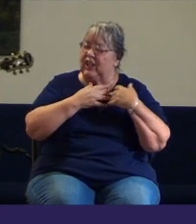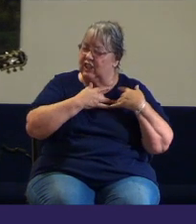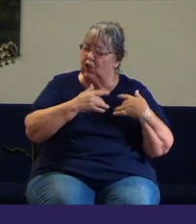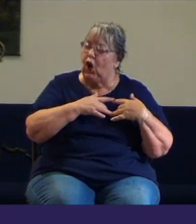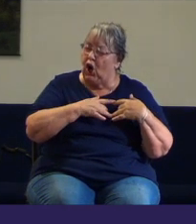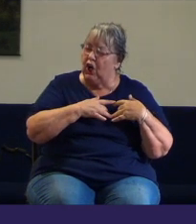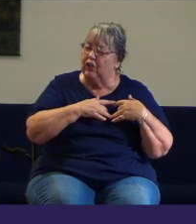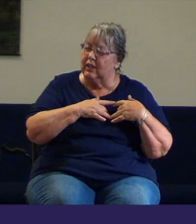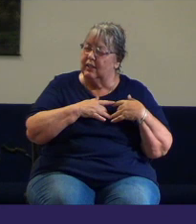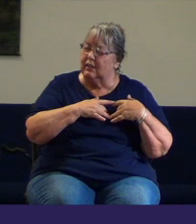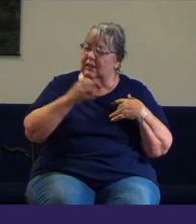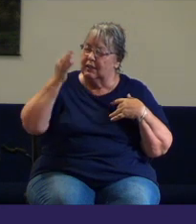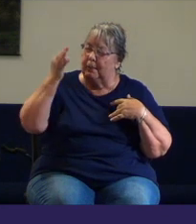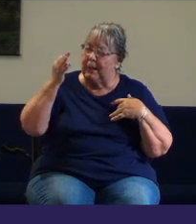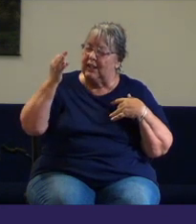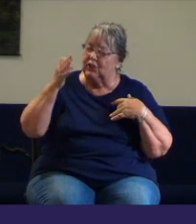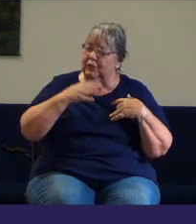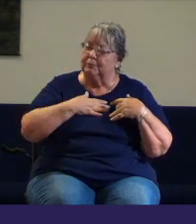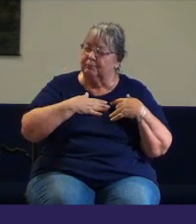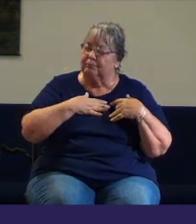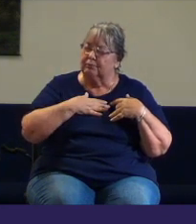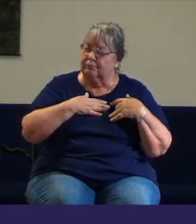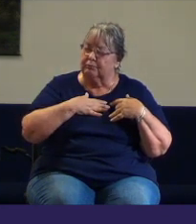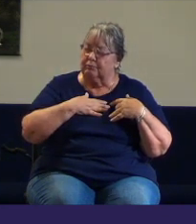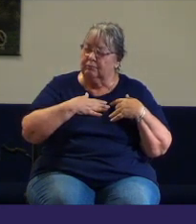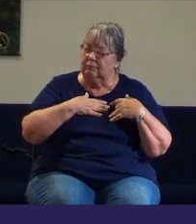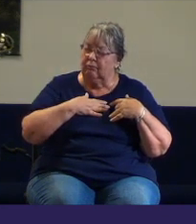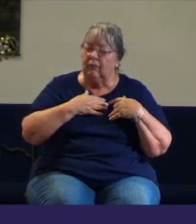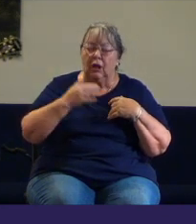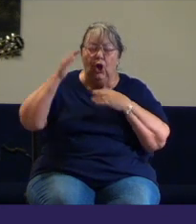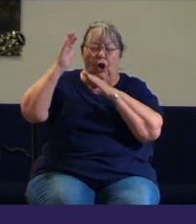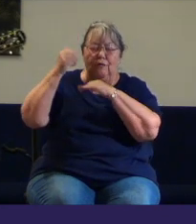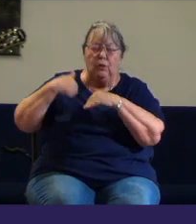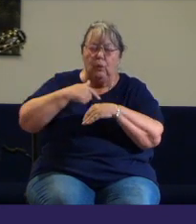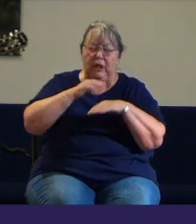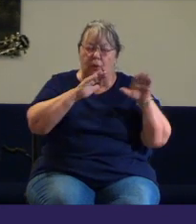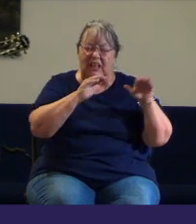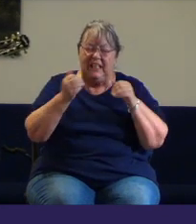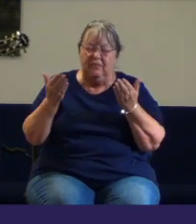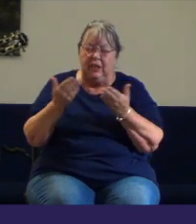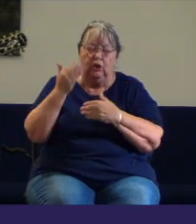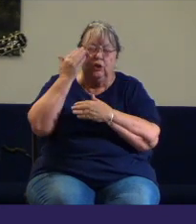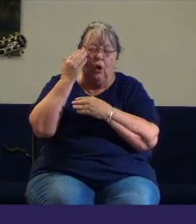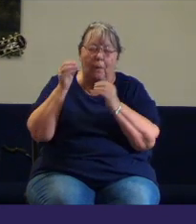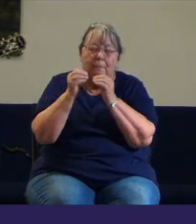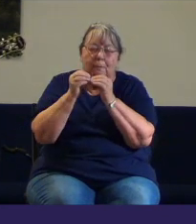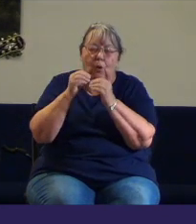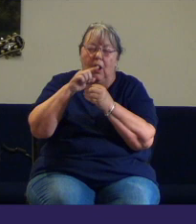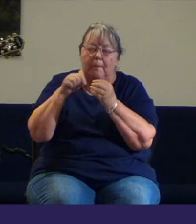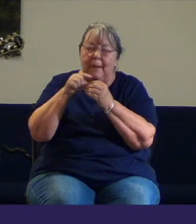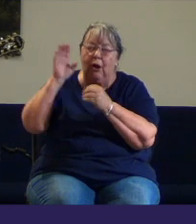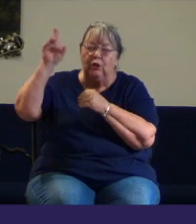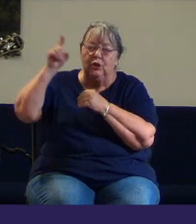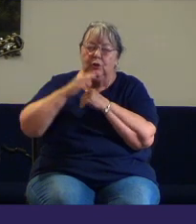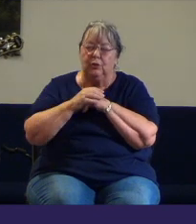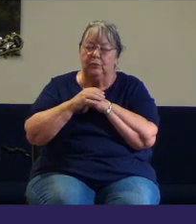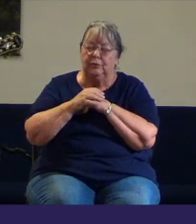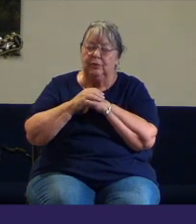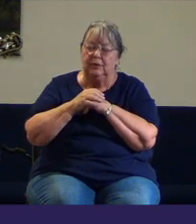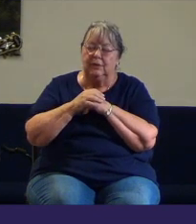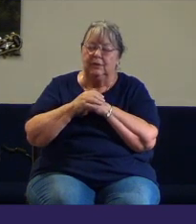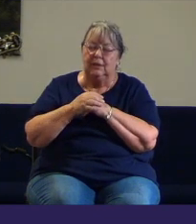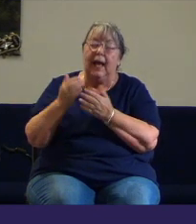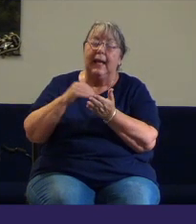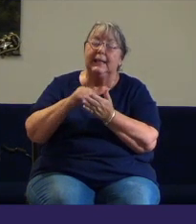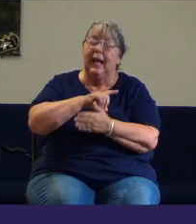here knowing more about you. Lord, help us to glorify you and praise you in everything that we do. Again,